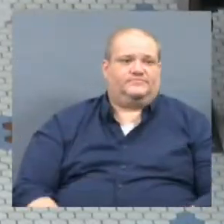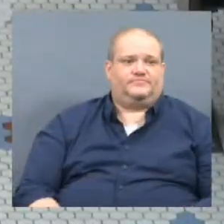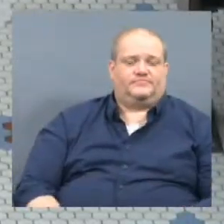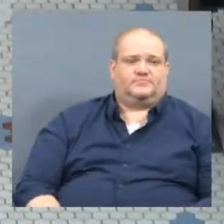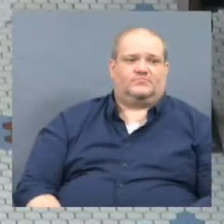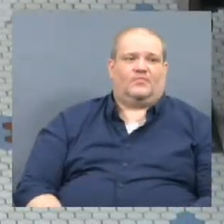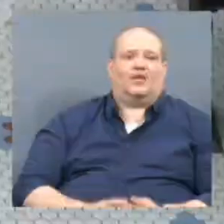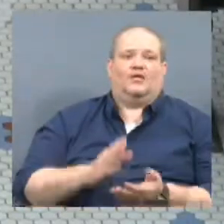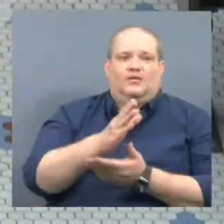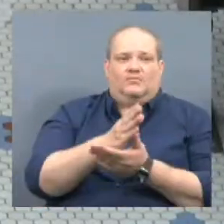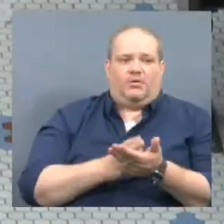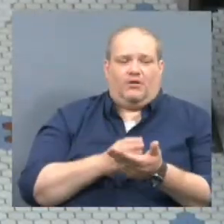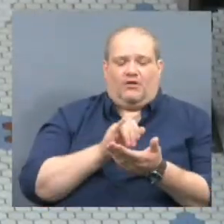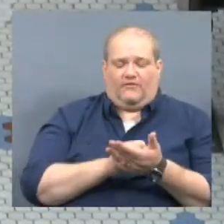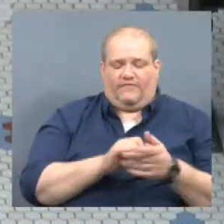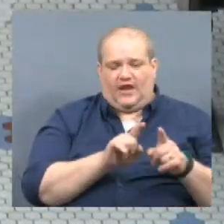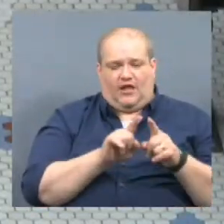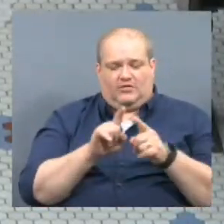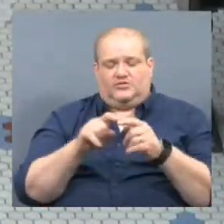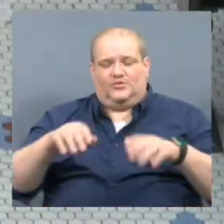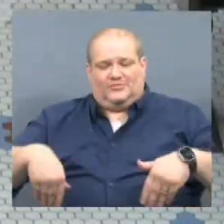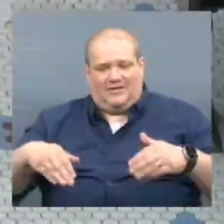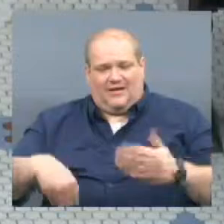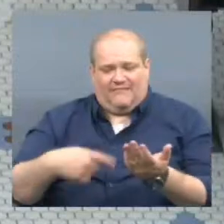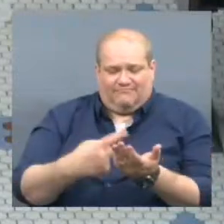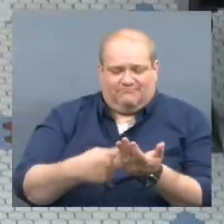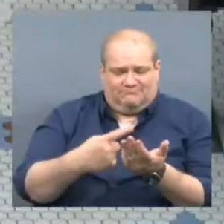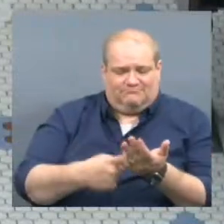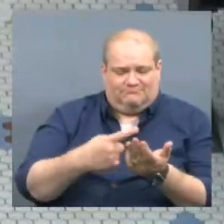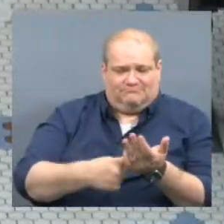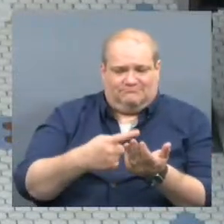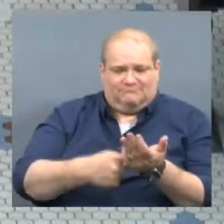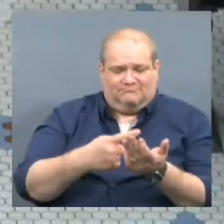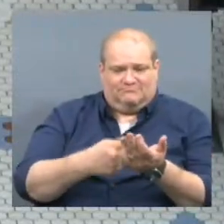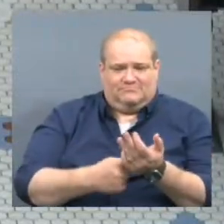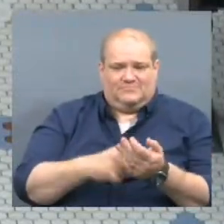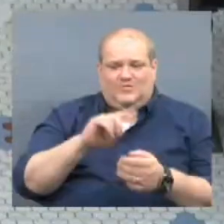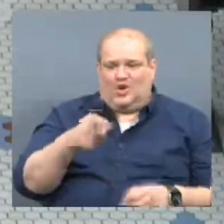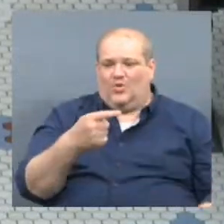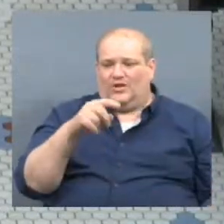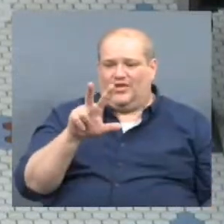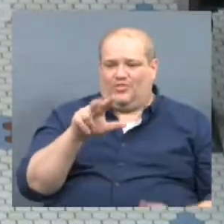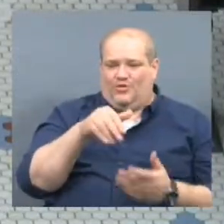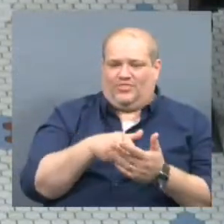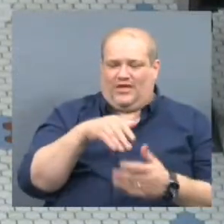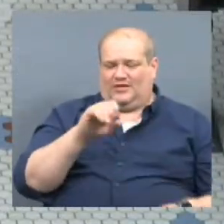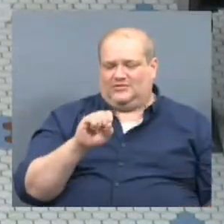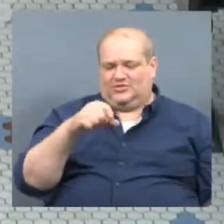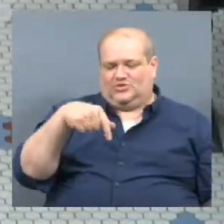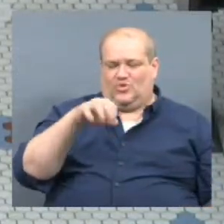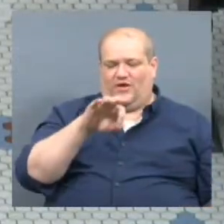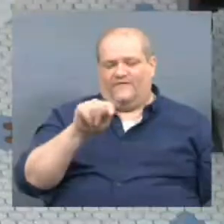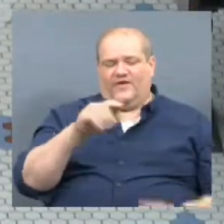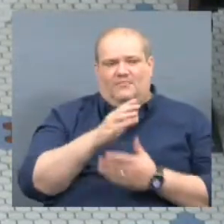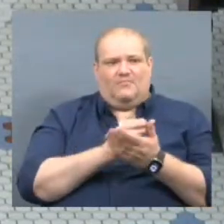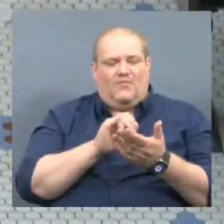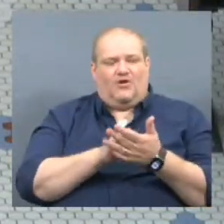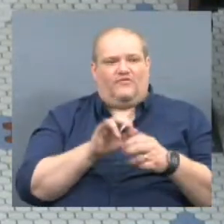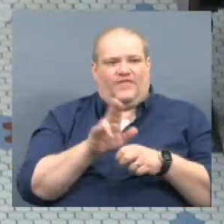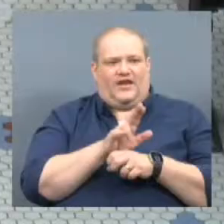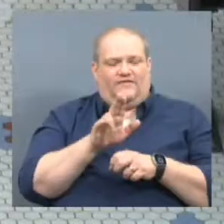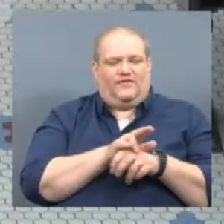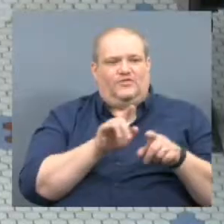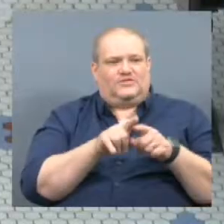Part of this also, which hadn't been spoken about, it's only 3,000 square feet of this, but part of it is also being used as